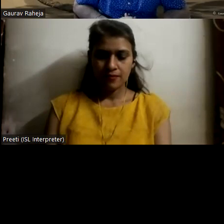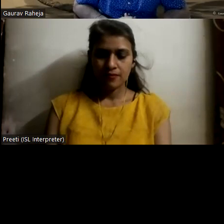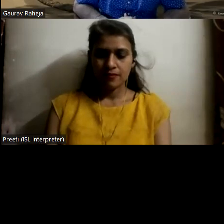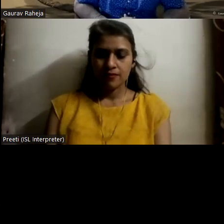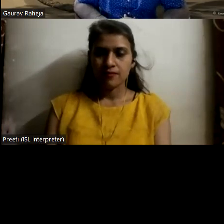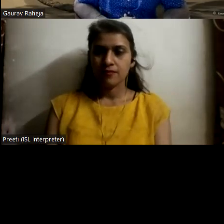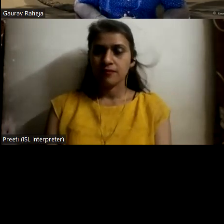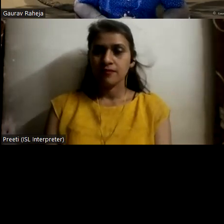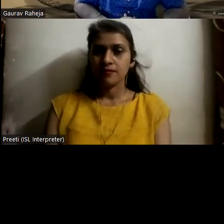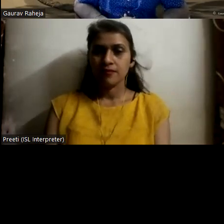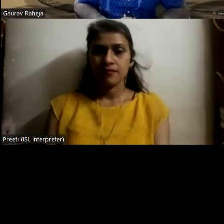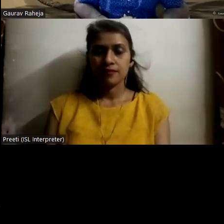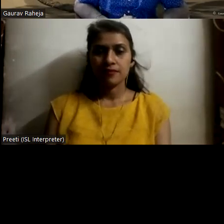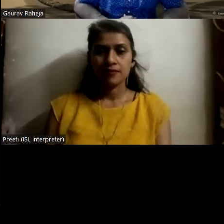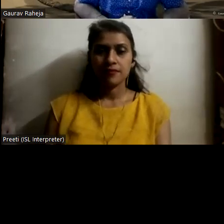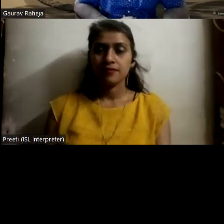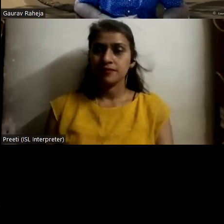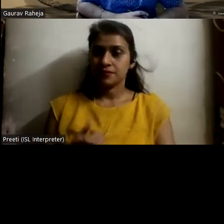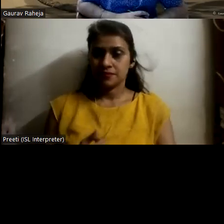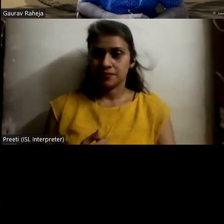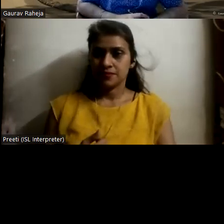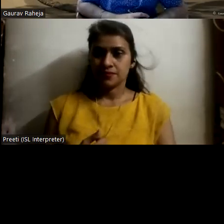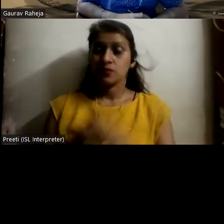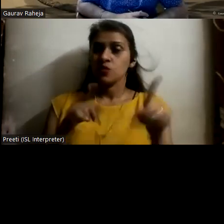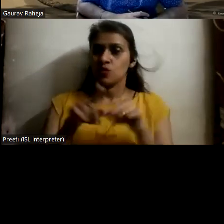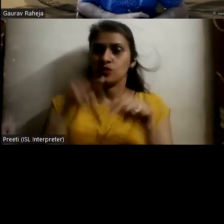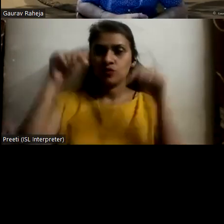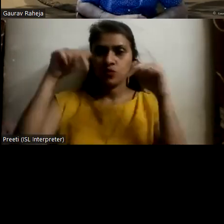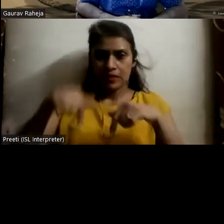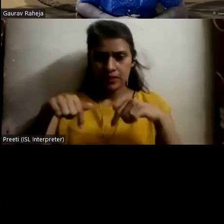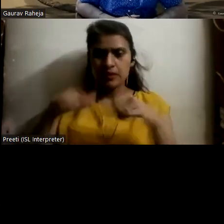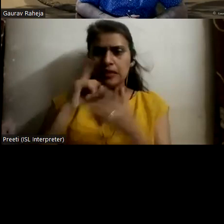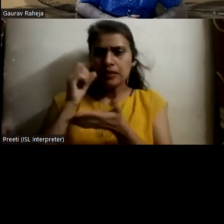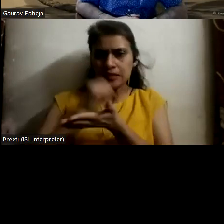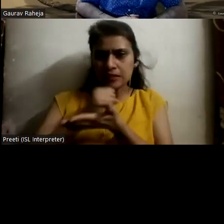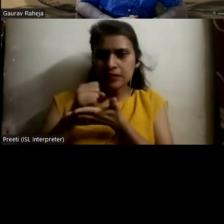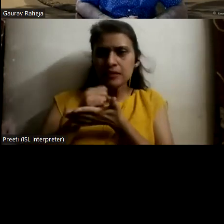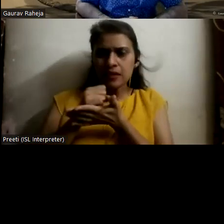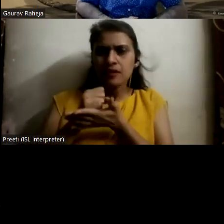well. So let us today try and understand